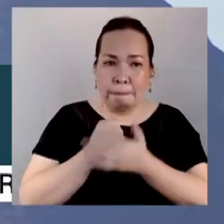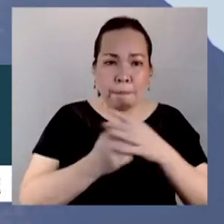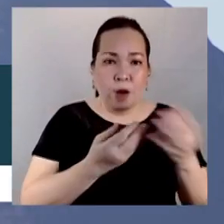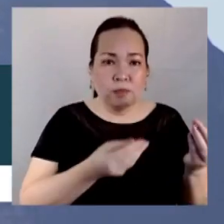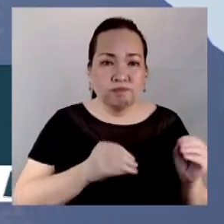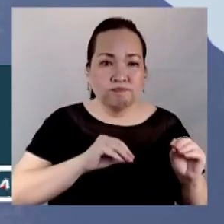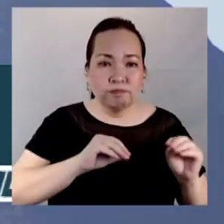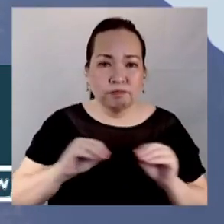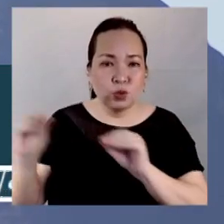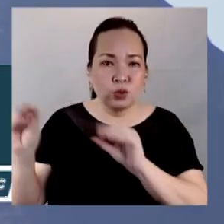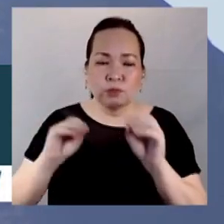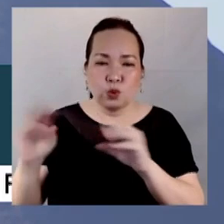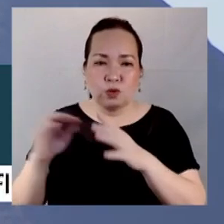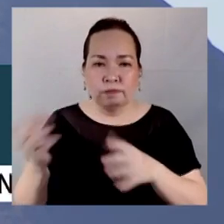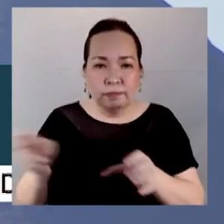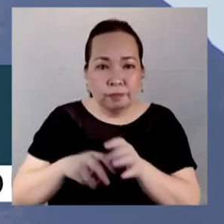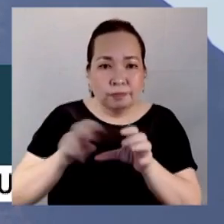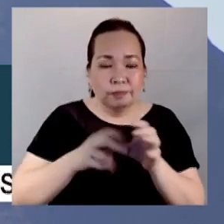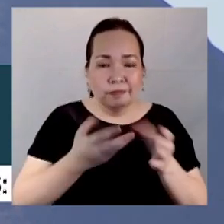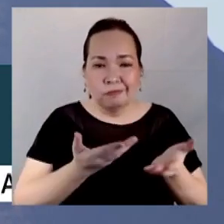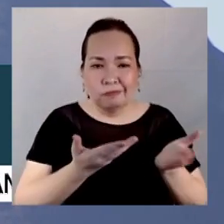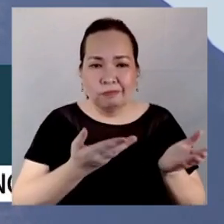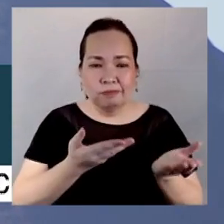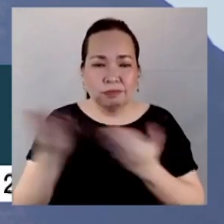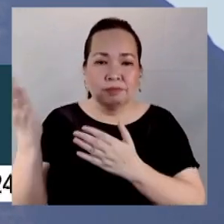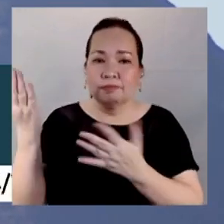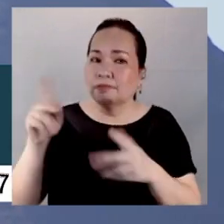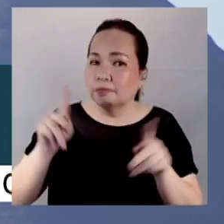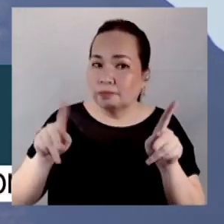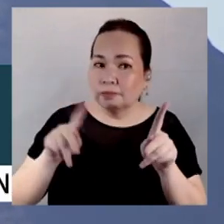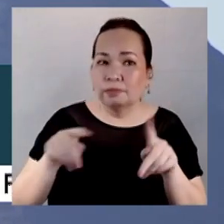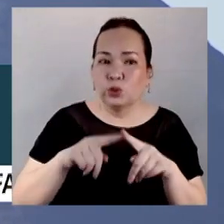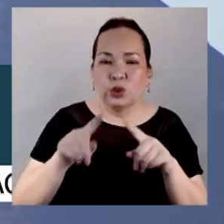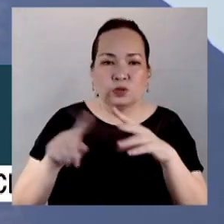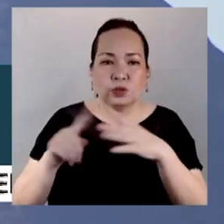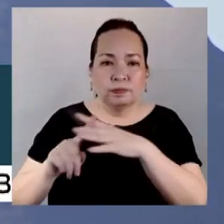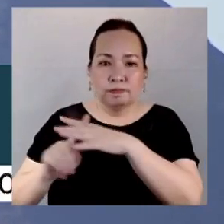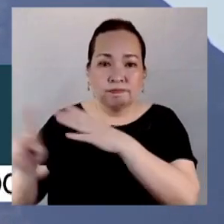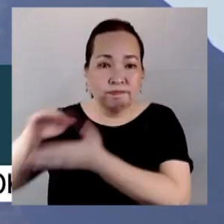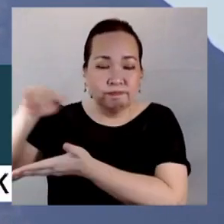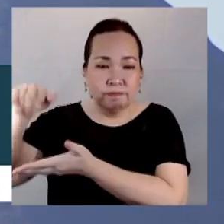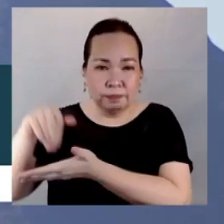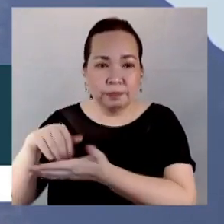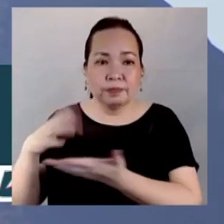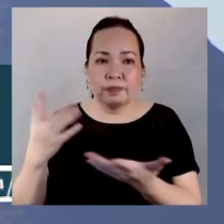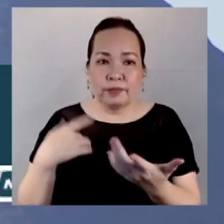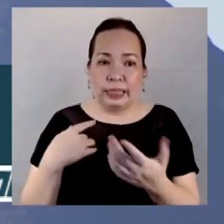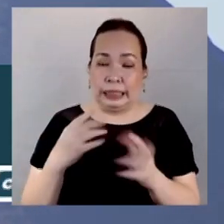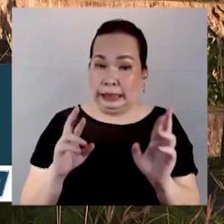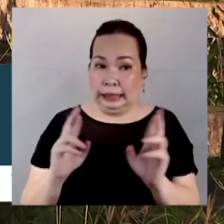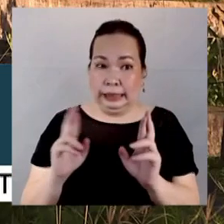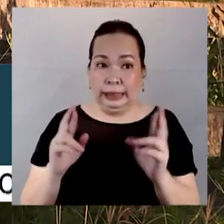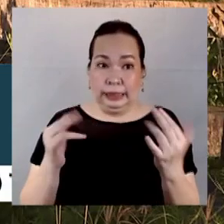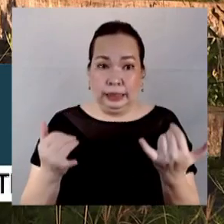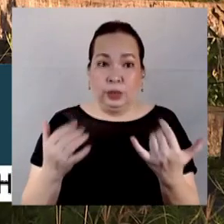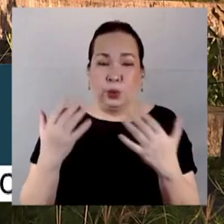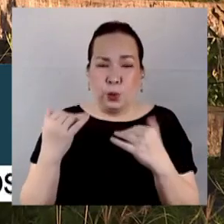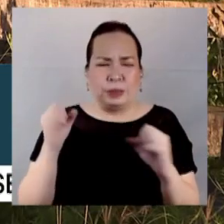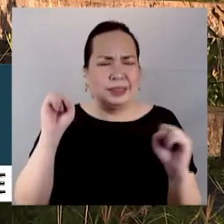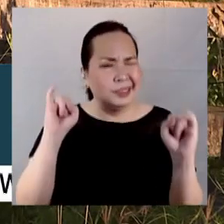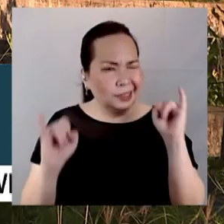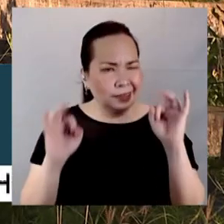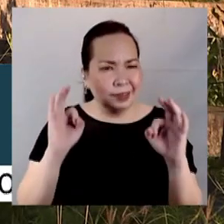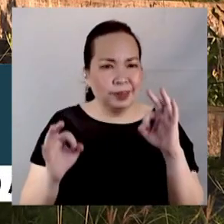residents to the evacuation center. The identified evacuation centers have been prepared already, Aguayo adds. It can be recalled that evacuees in last